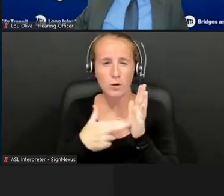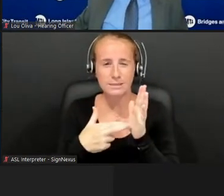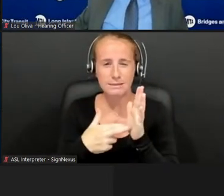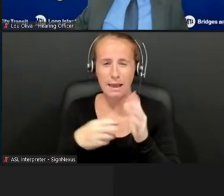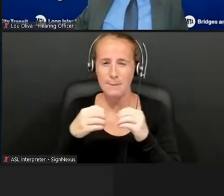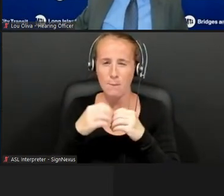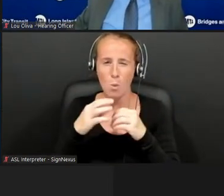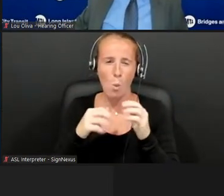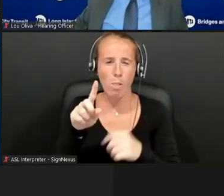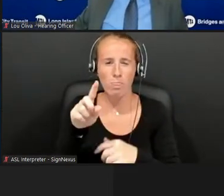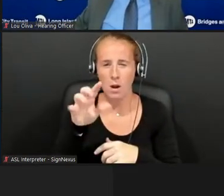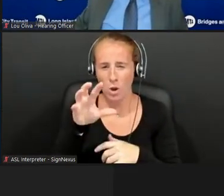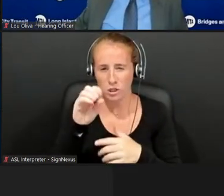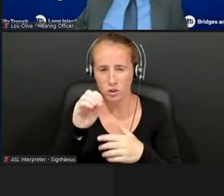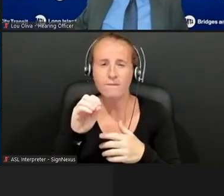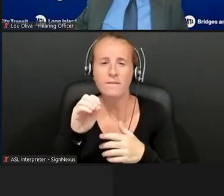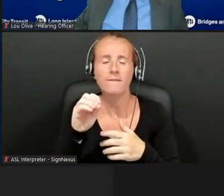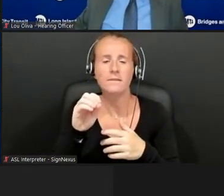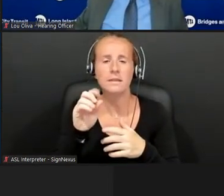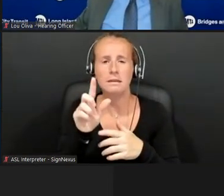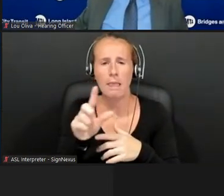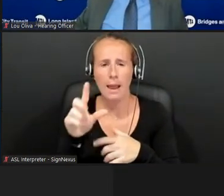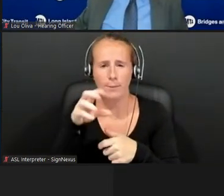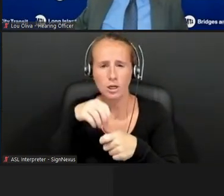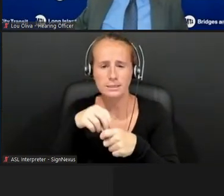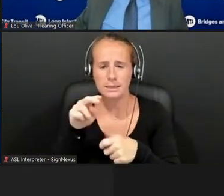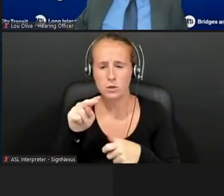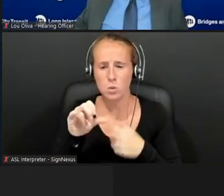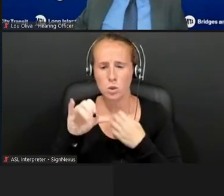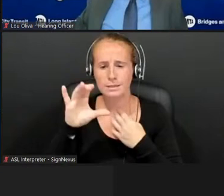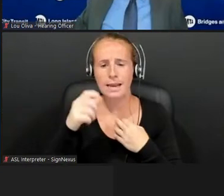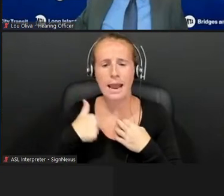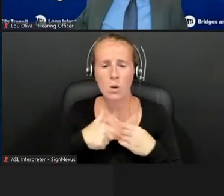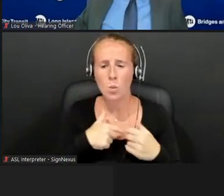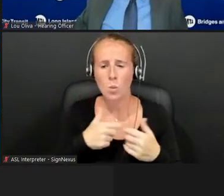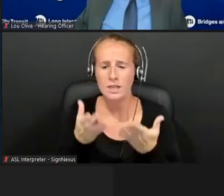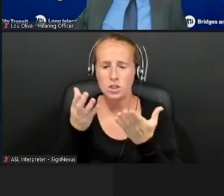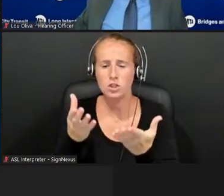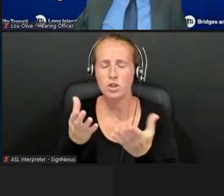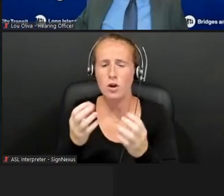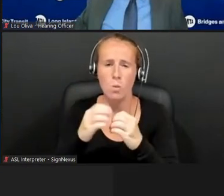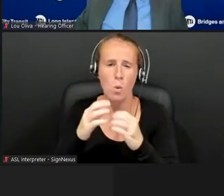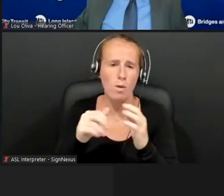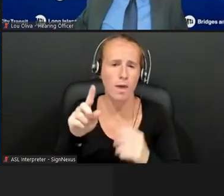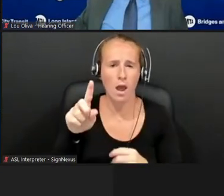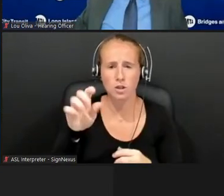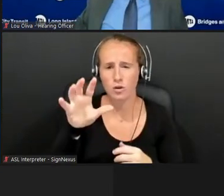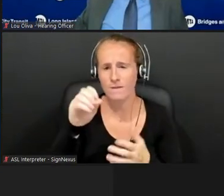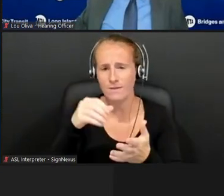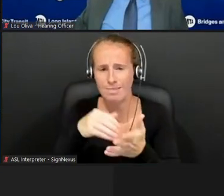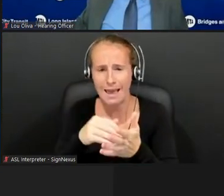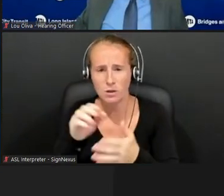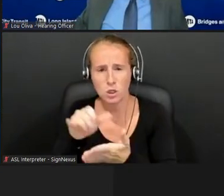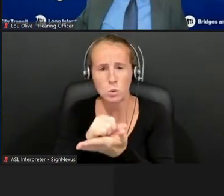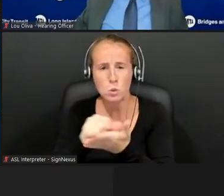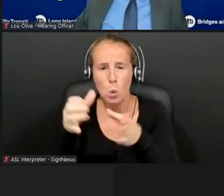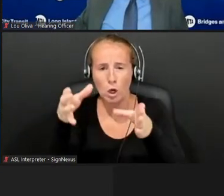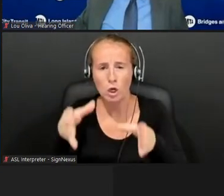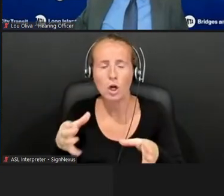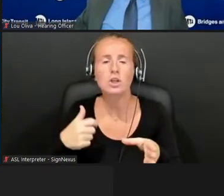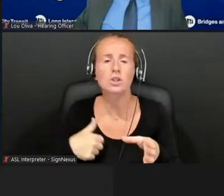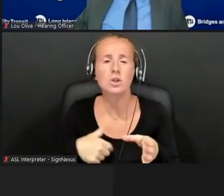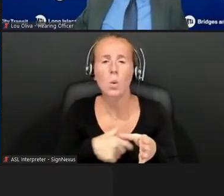Liberties in the New York City which serve approximately 150 000 New Yorkers each day are based their small